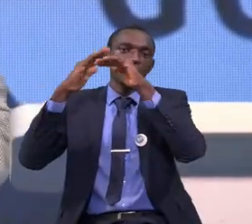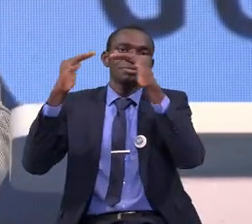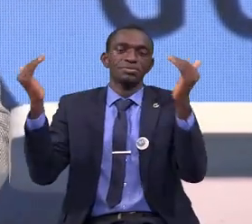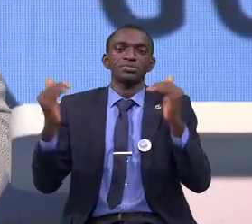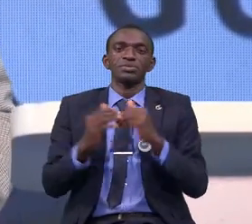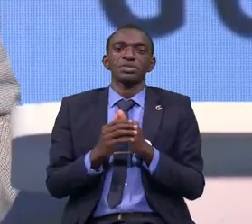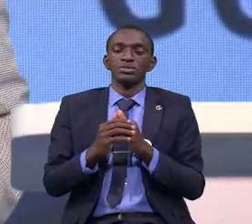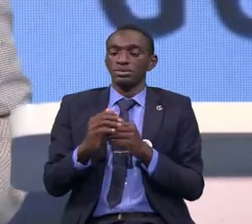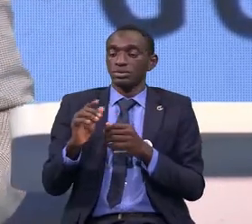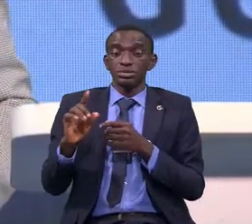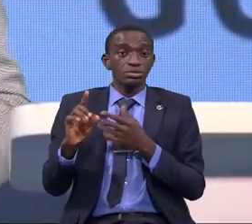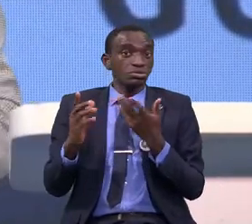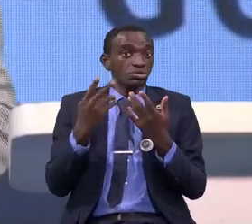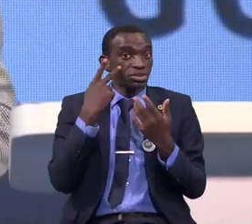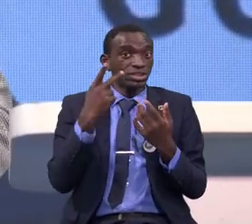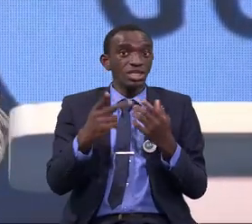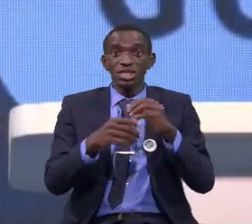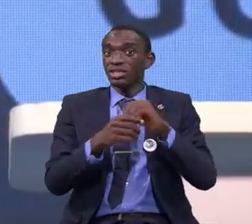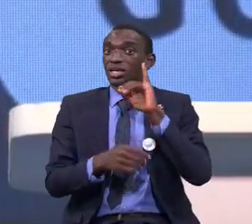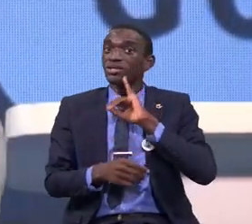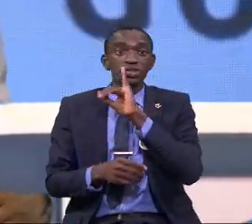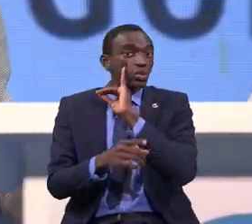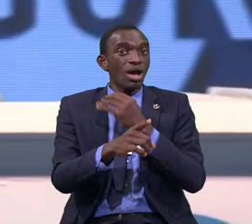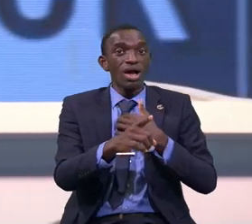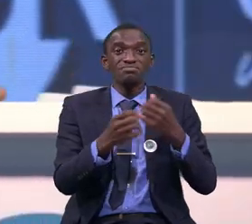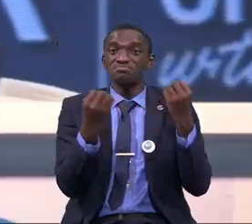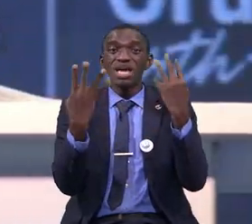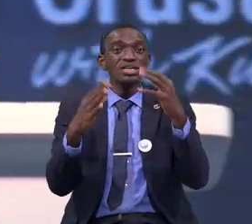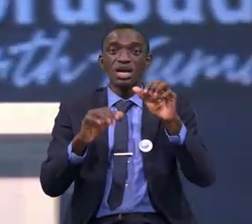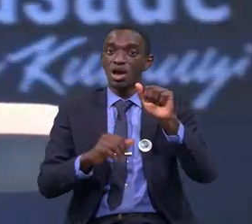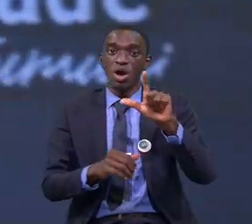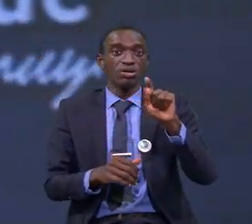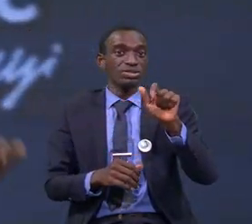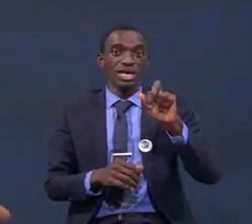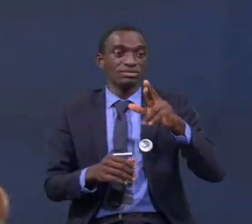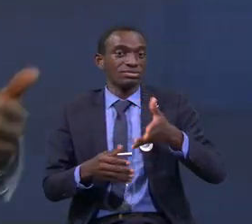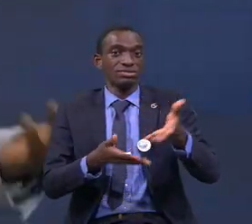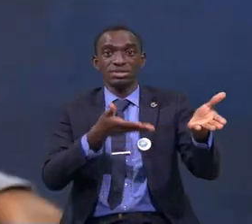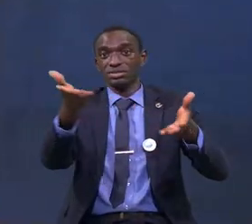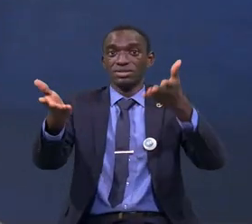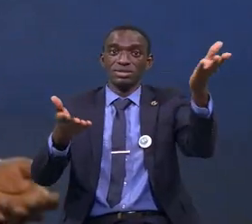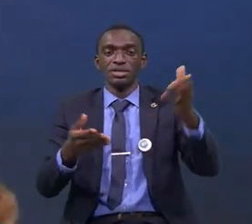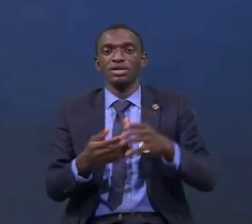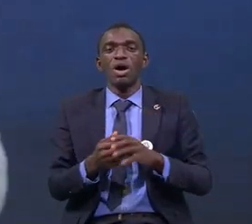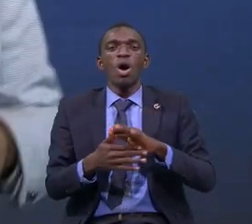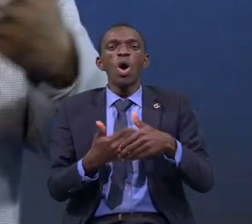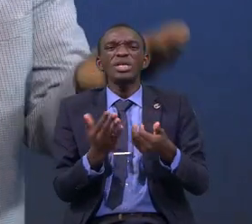There were many altars in Israel. All those people that were serving in those altars, they were